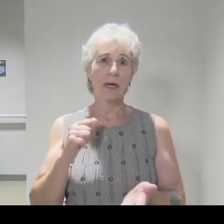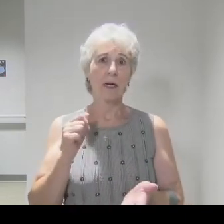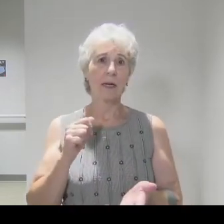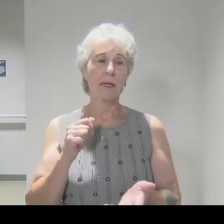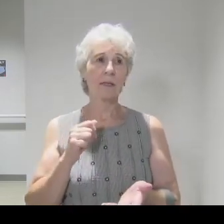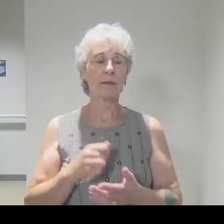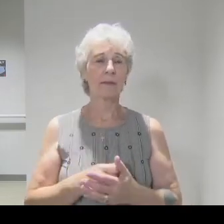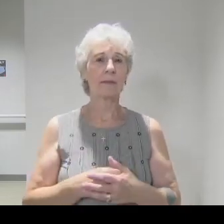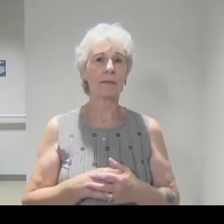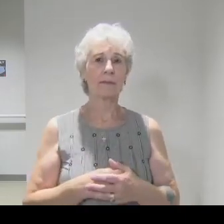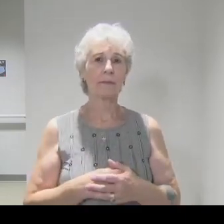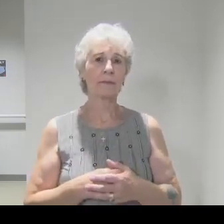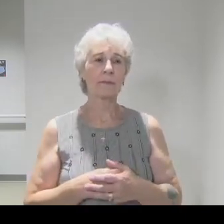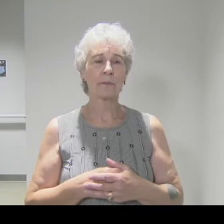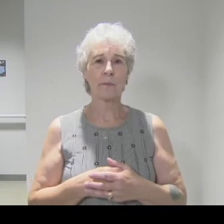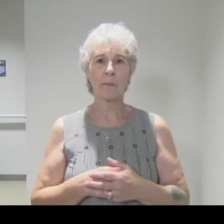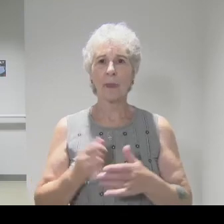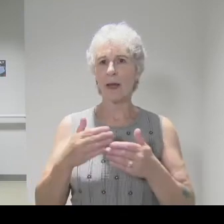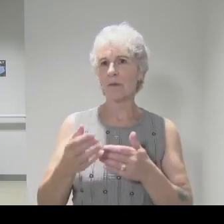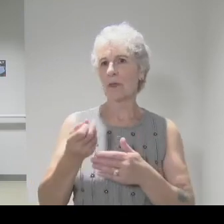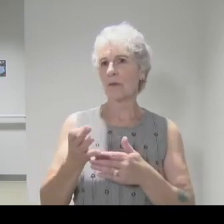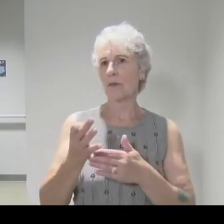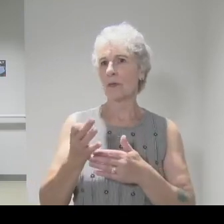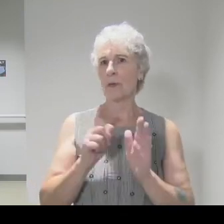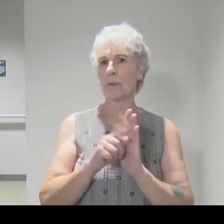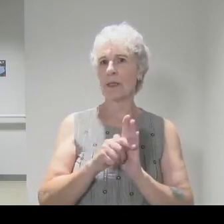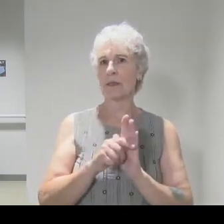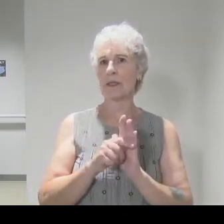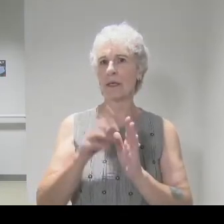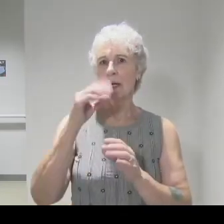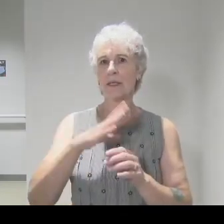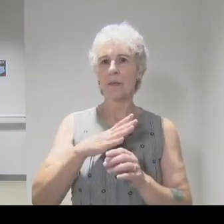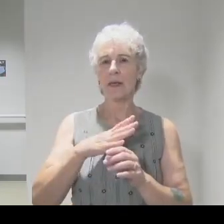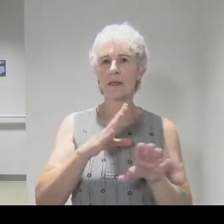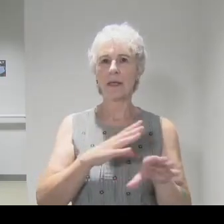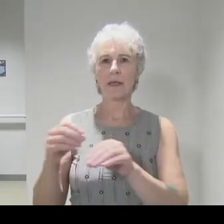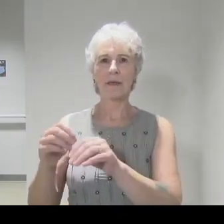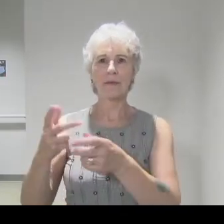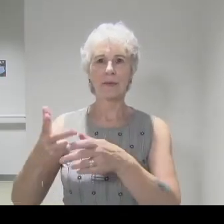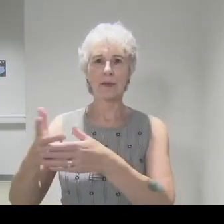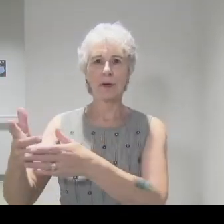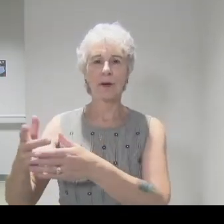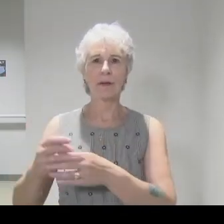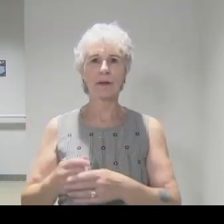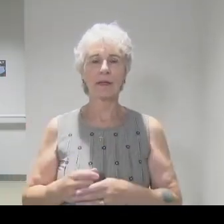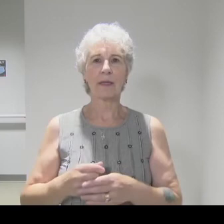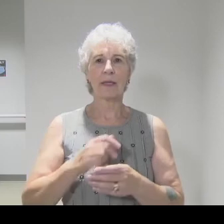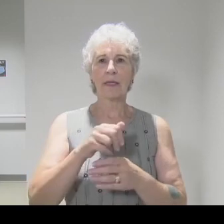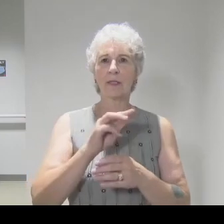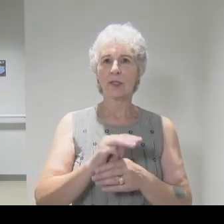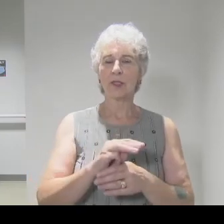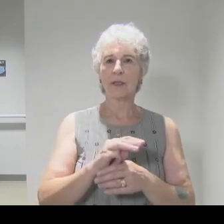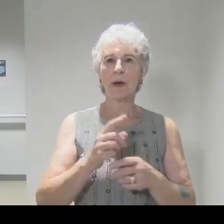small voice. And after a few minutes, Naganda dismissed himself and he left. And Jim White says, "I started